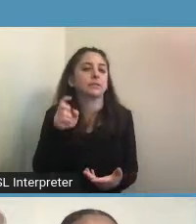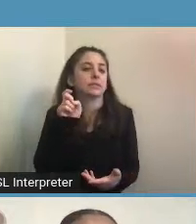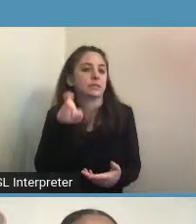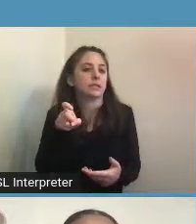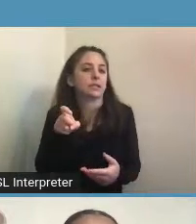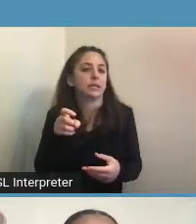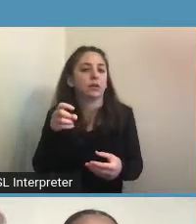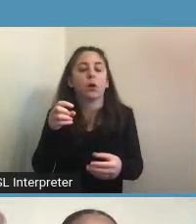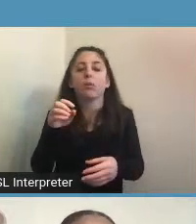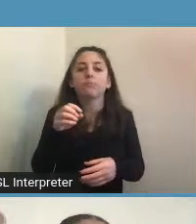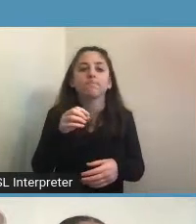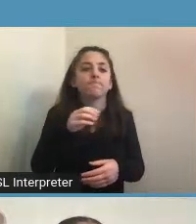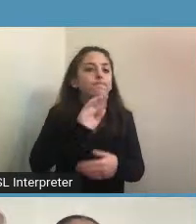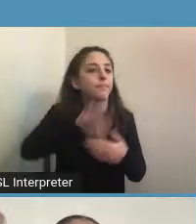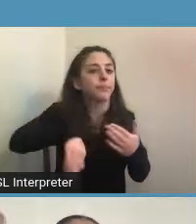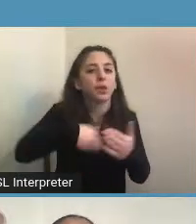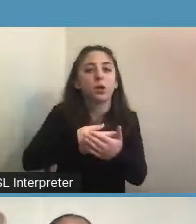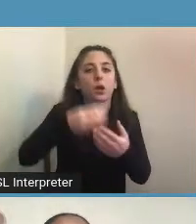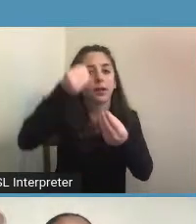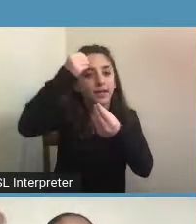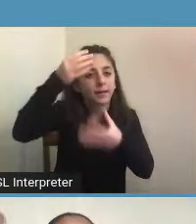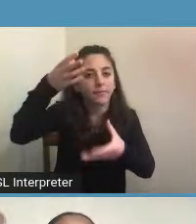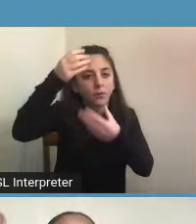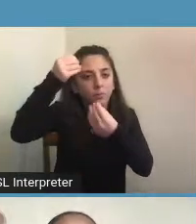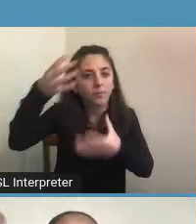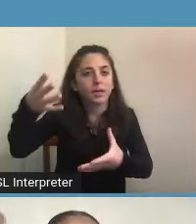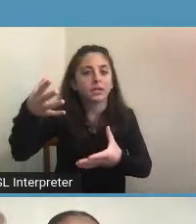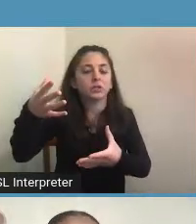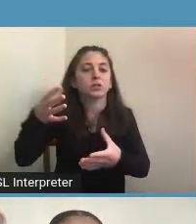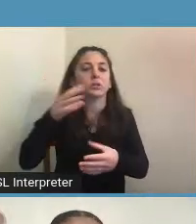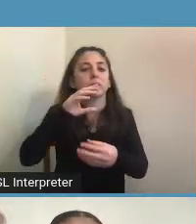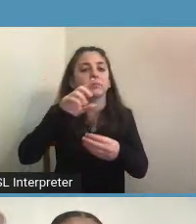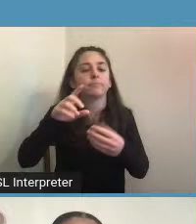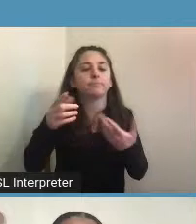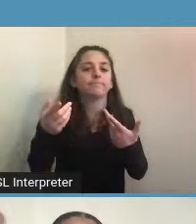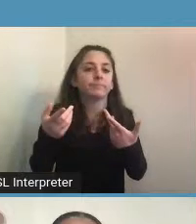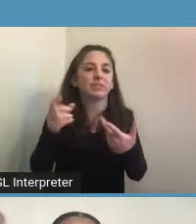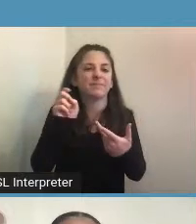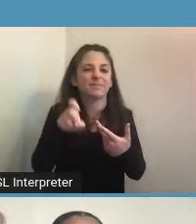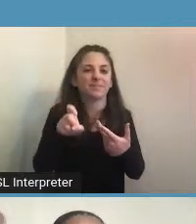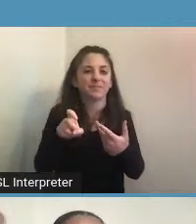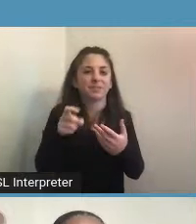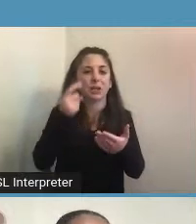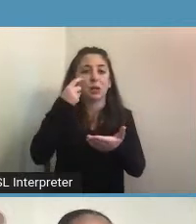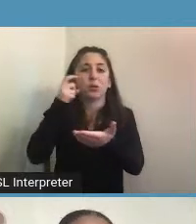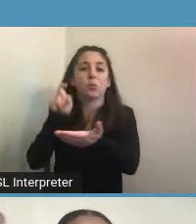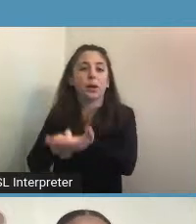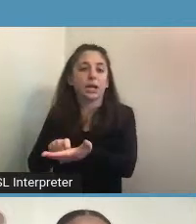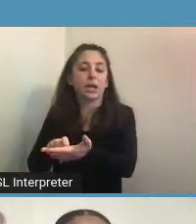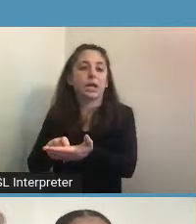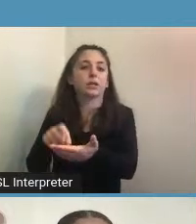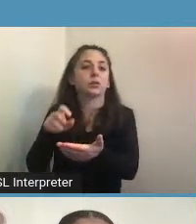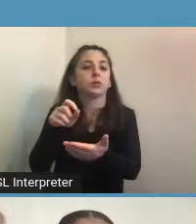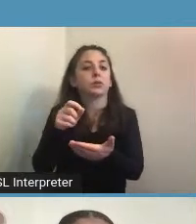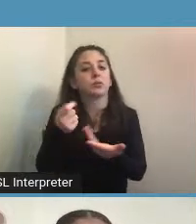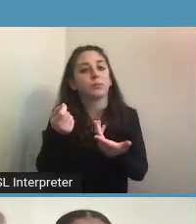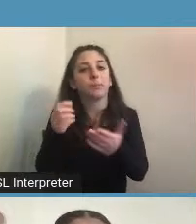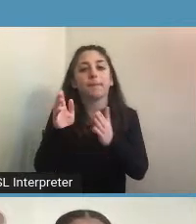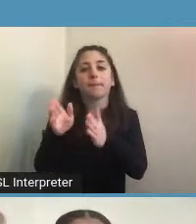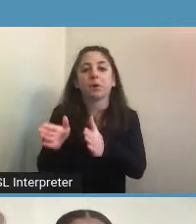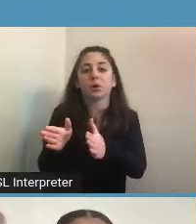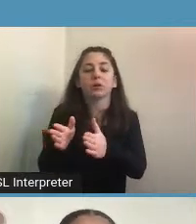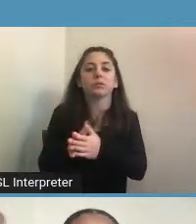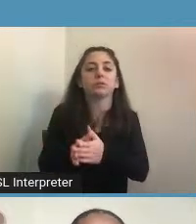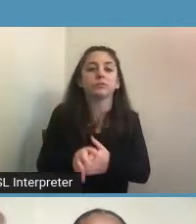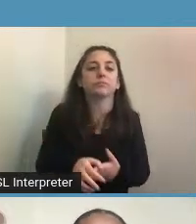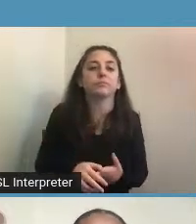is included somewhere, whether it be in the copy of your social media post or on the graphics that you post with